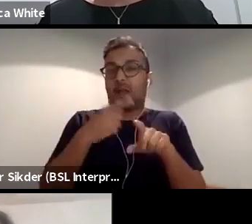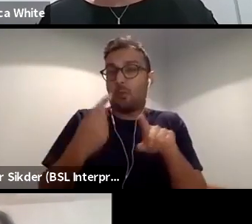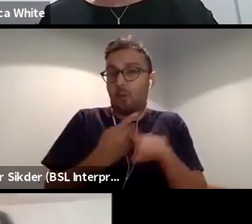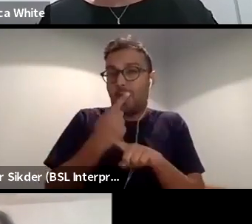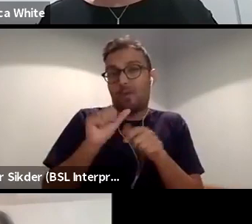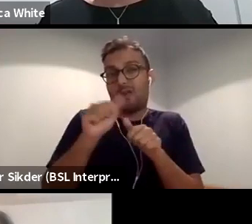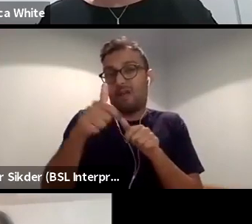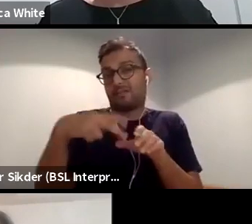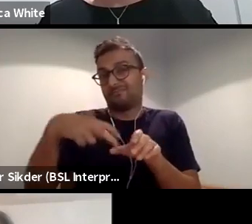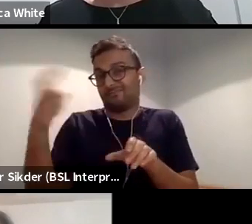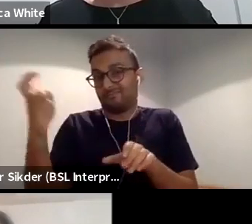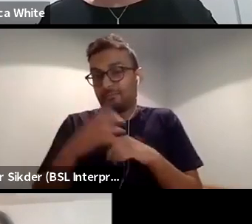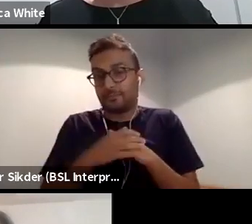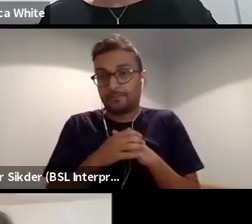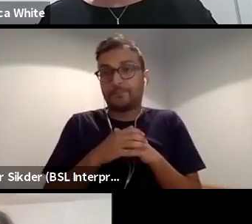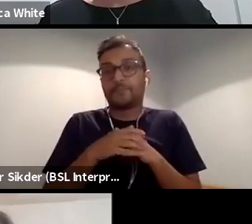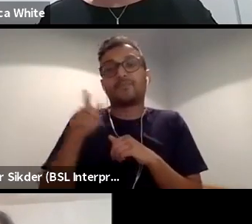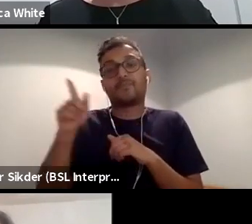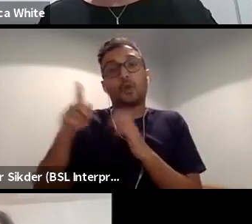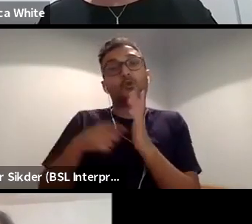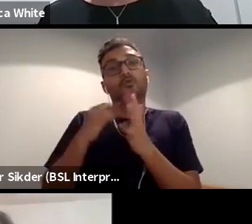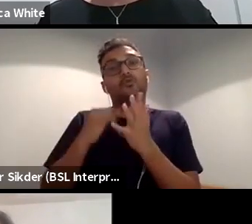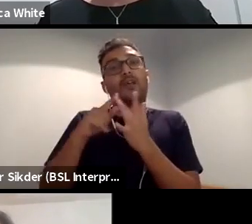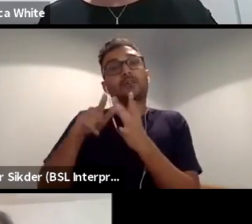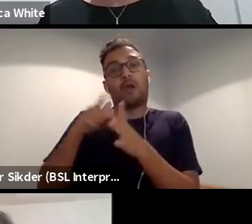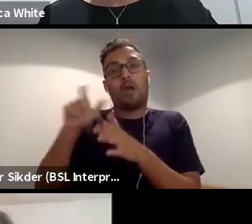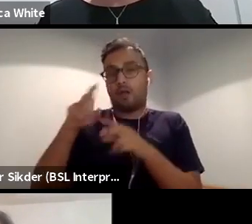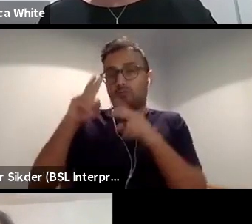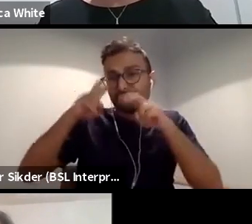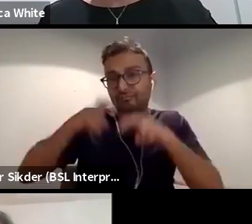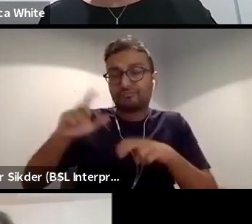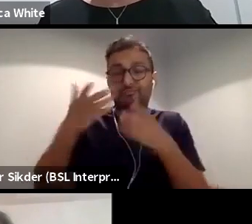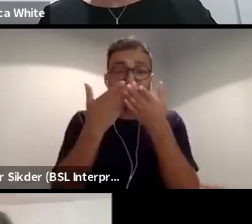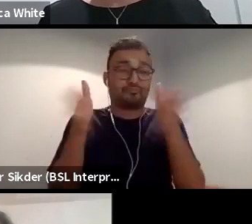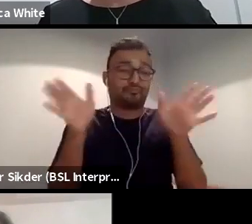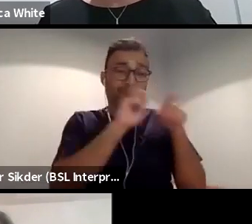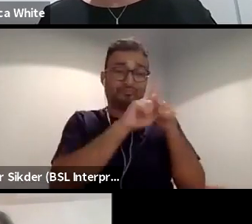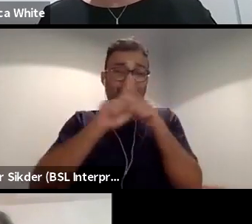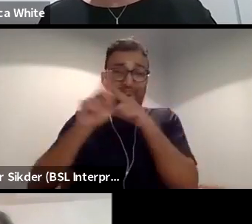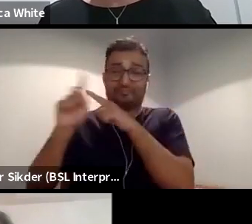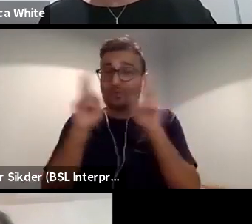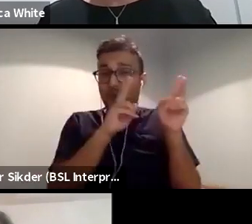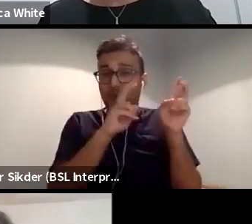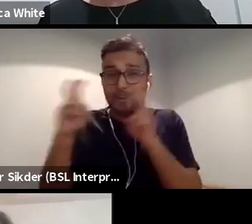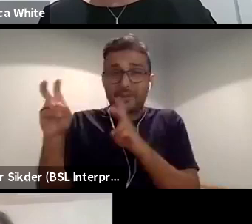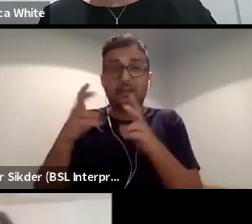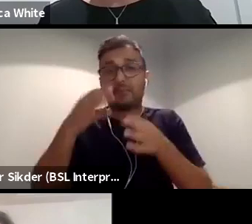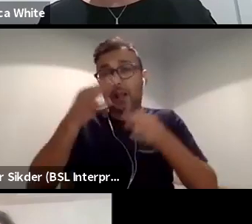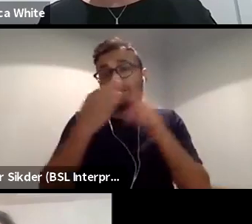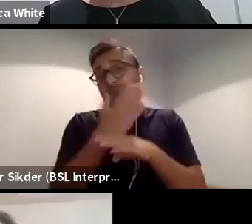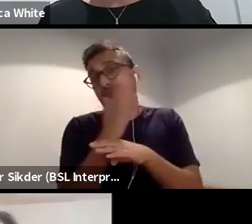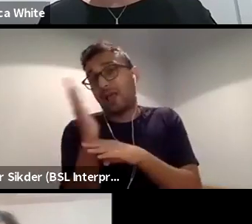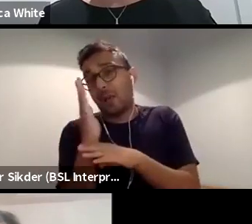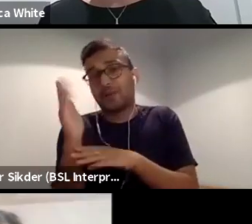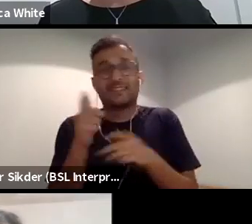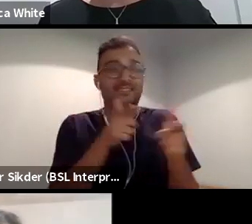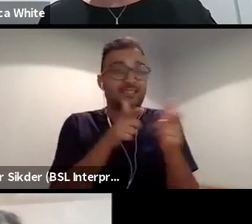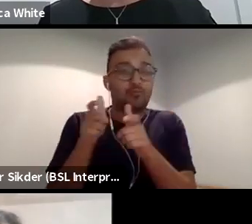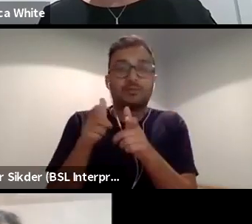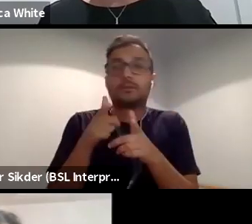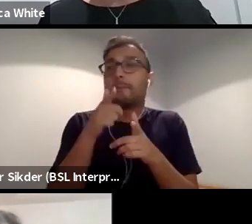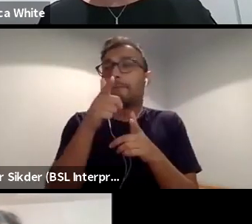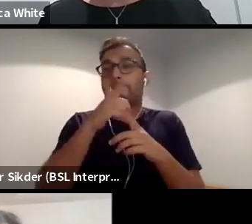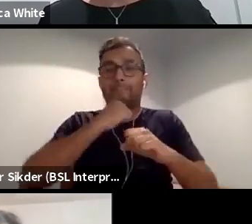Jessica conducts research on a range of topics, including the extreme right wing and terrorism in the media and online.